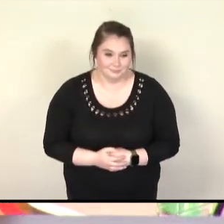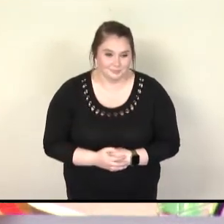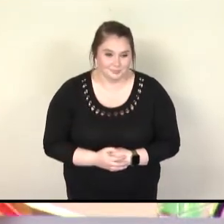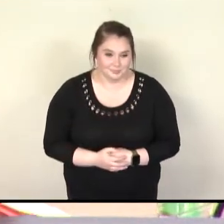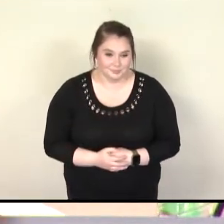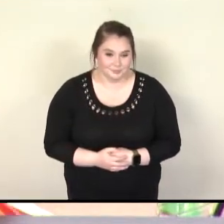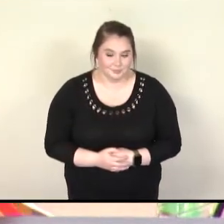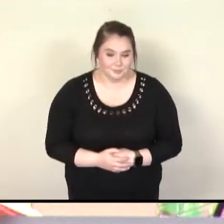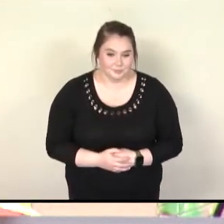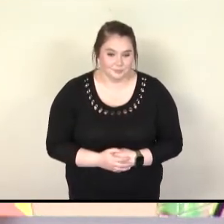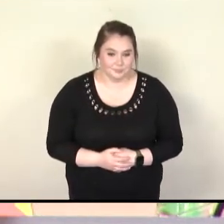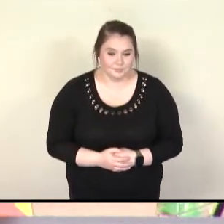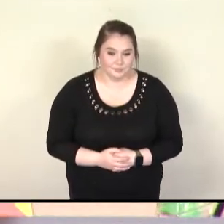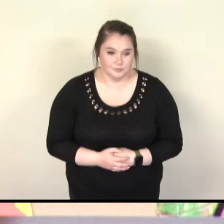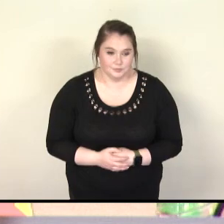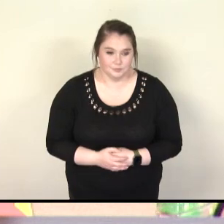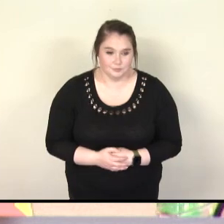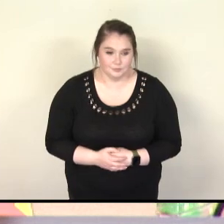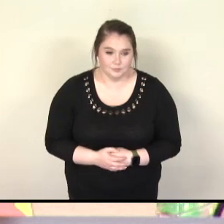We have